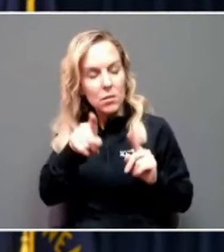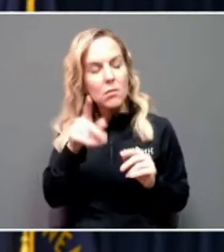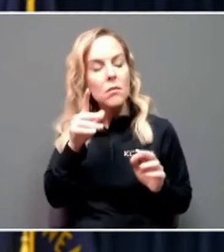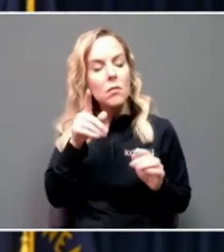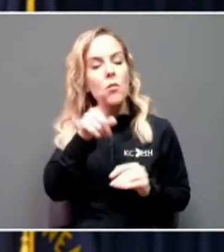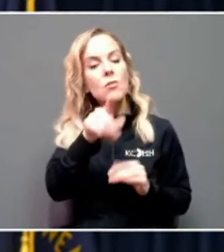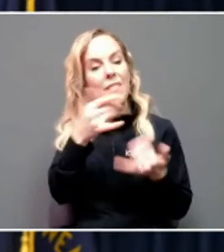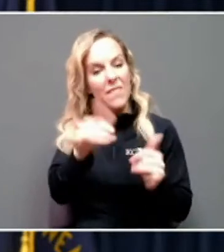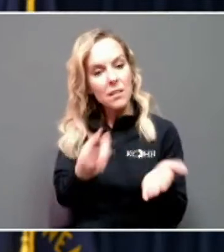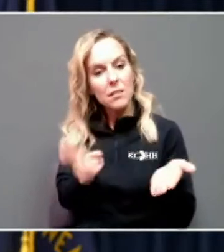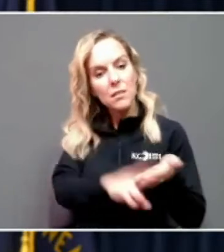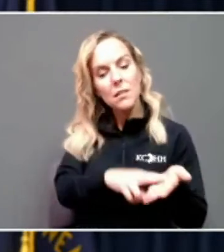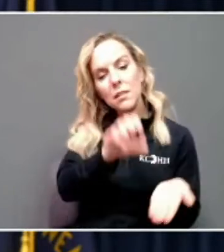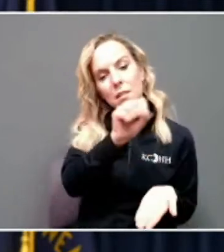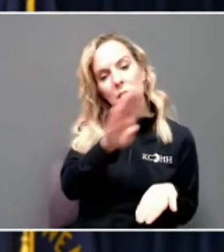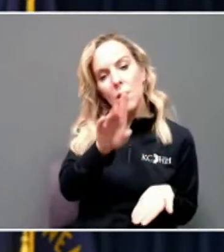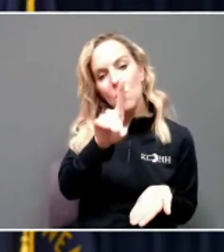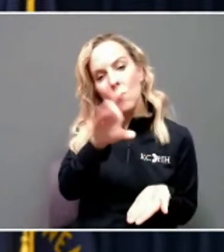Essential Caregiver Bill.